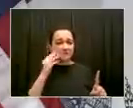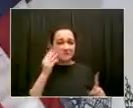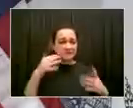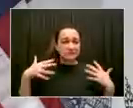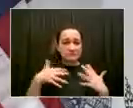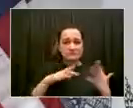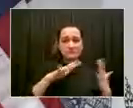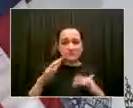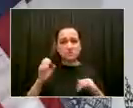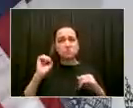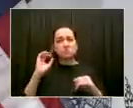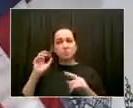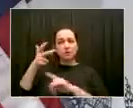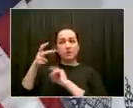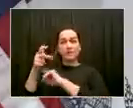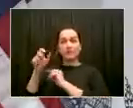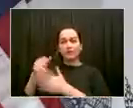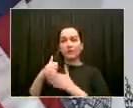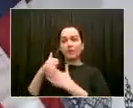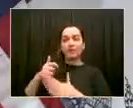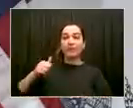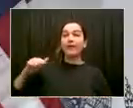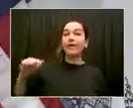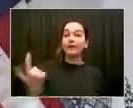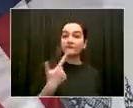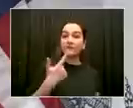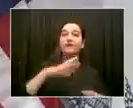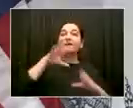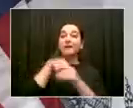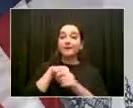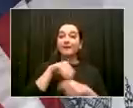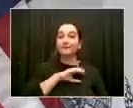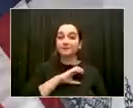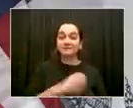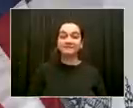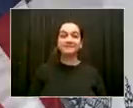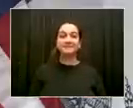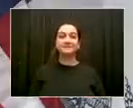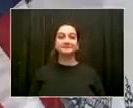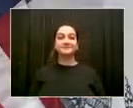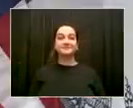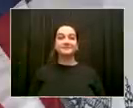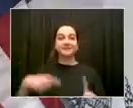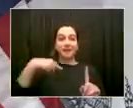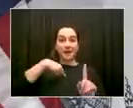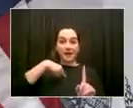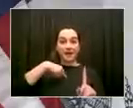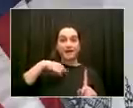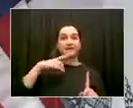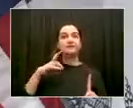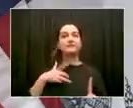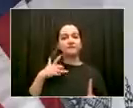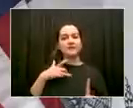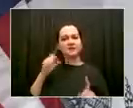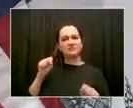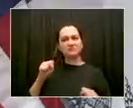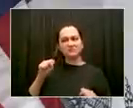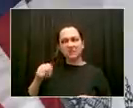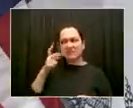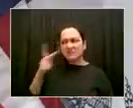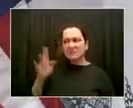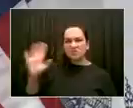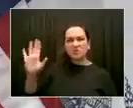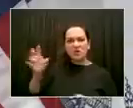voice your commitment. And when you say we hear and we see the people of the city who are going through the challenge, who are experiencing the